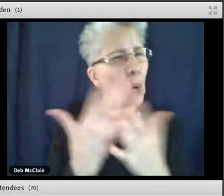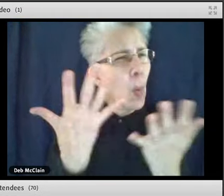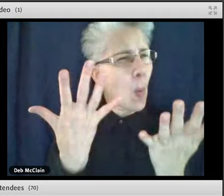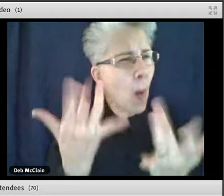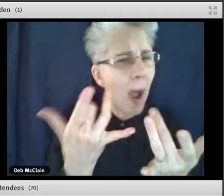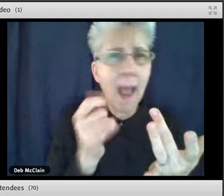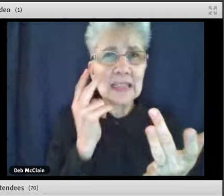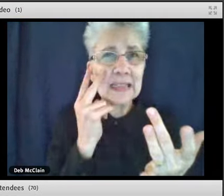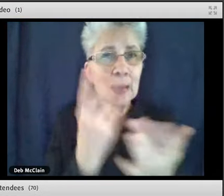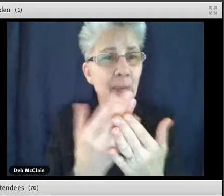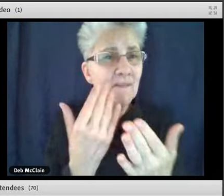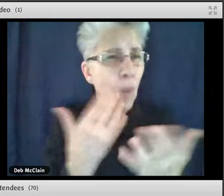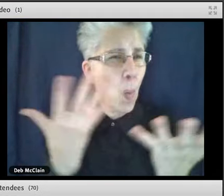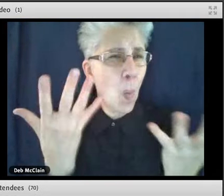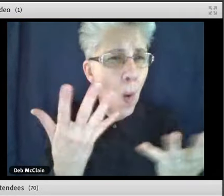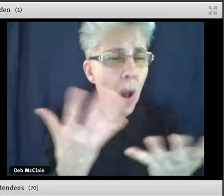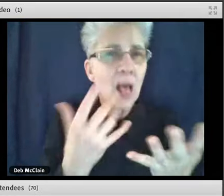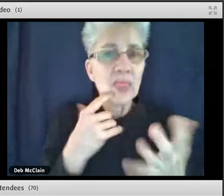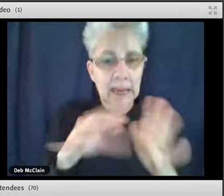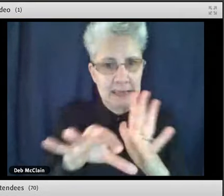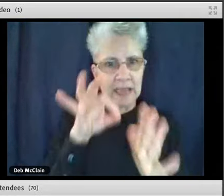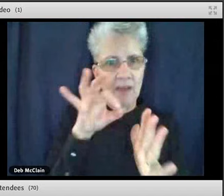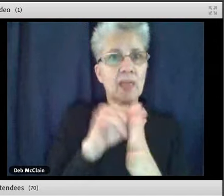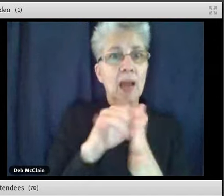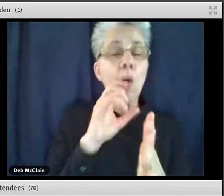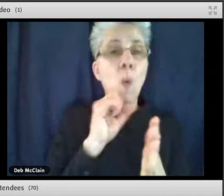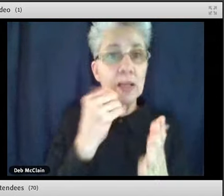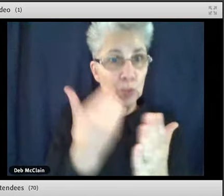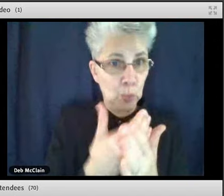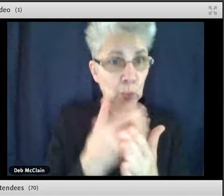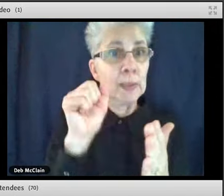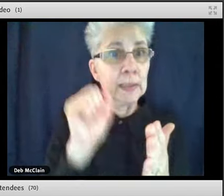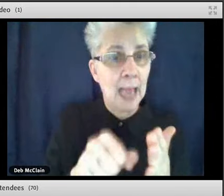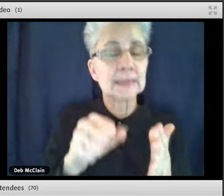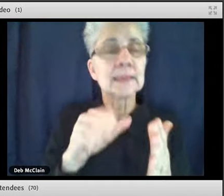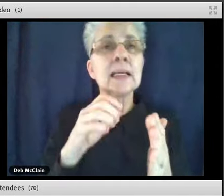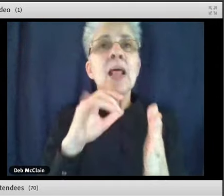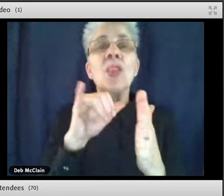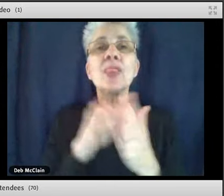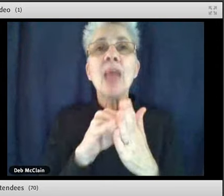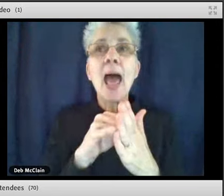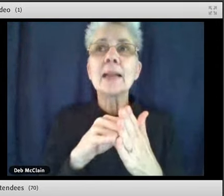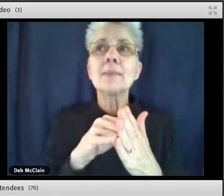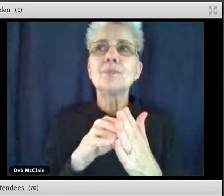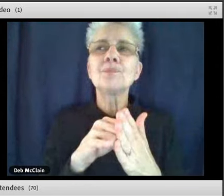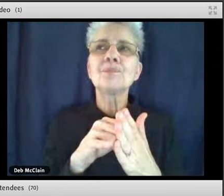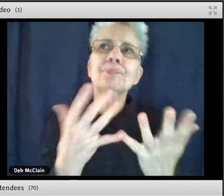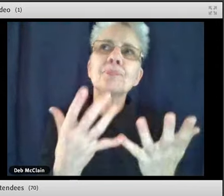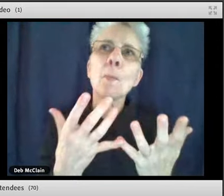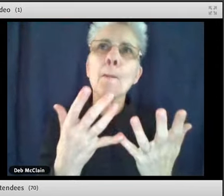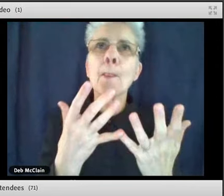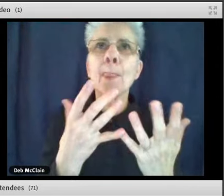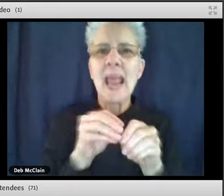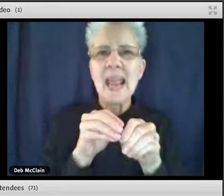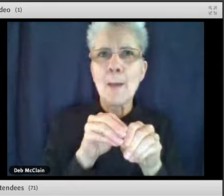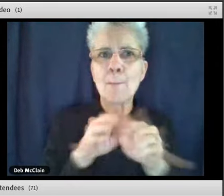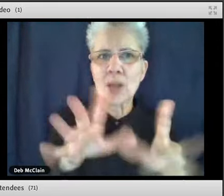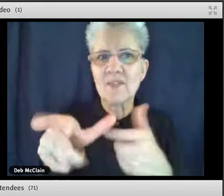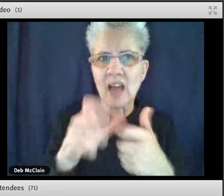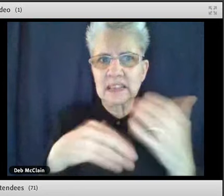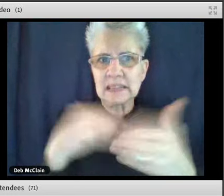before. They did discover that it was new, and that it's super spreads very fast, and